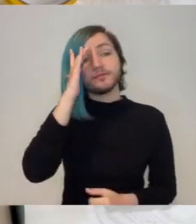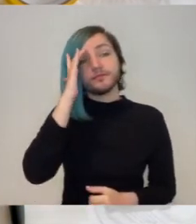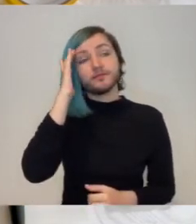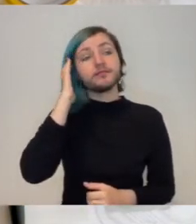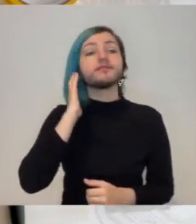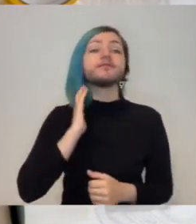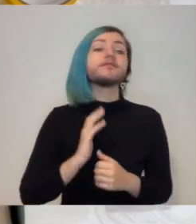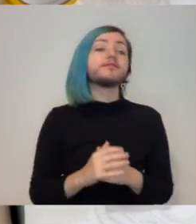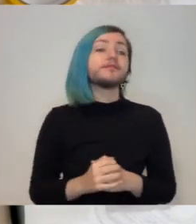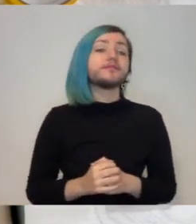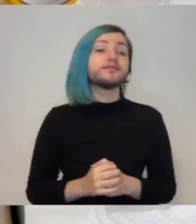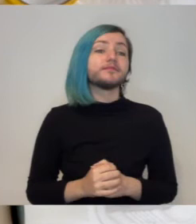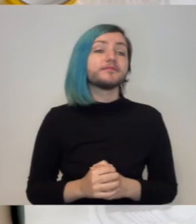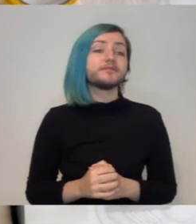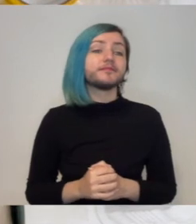stronger there too.